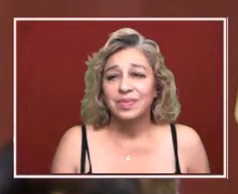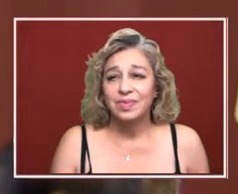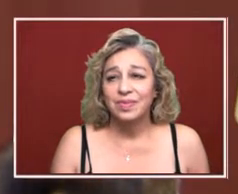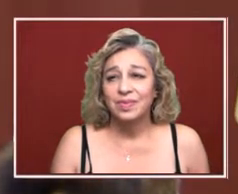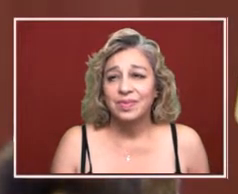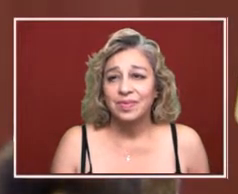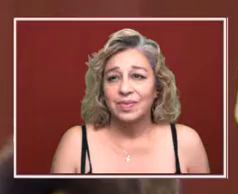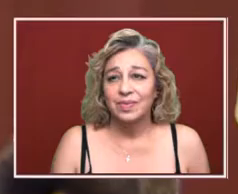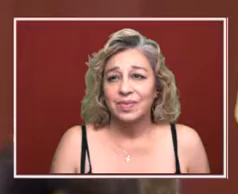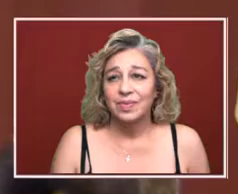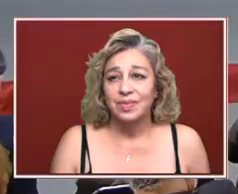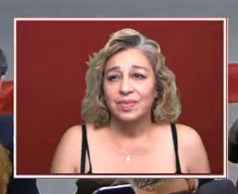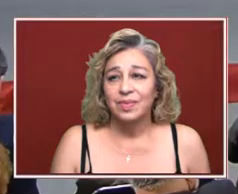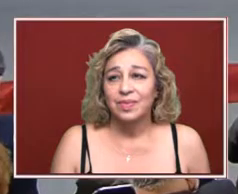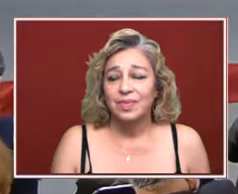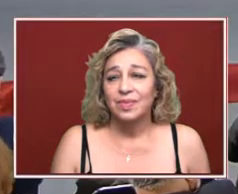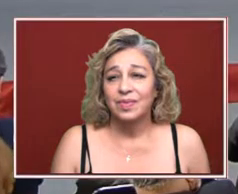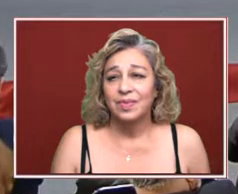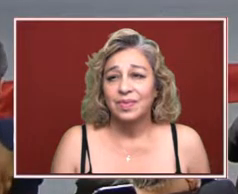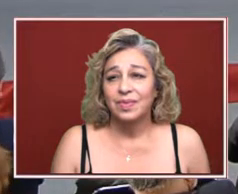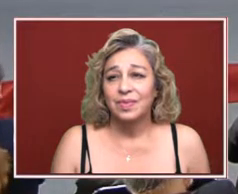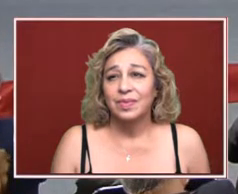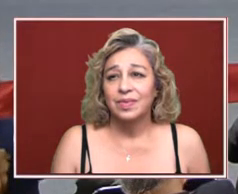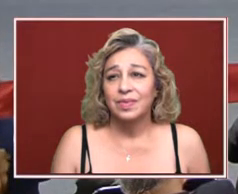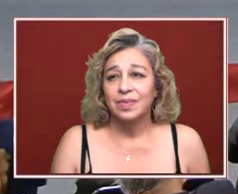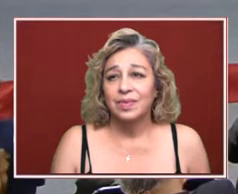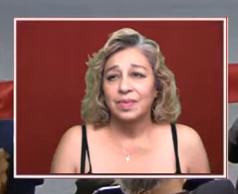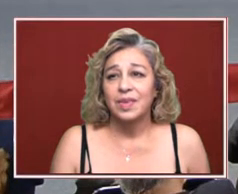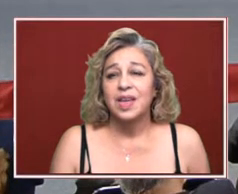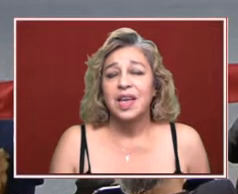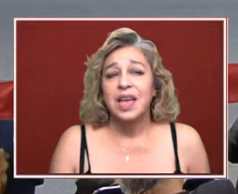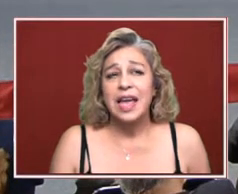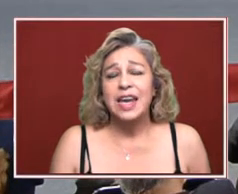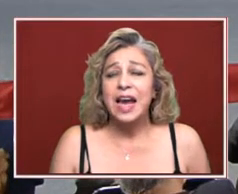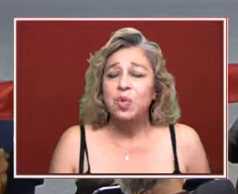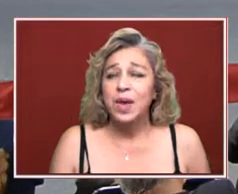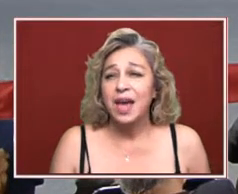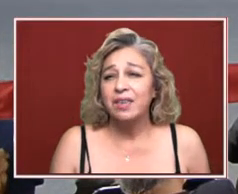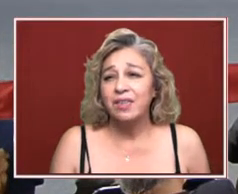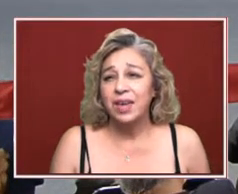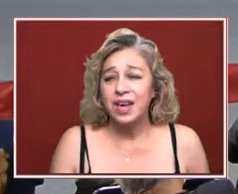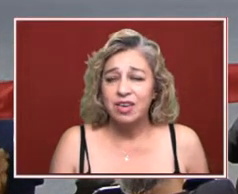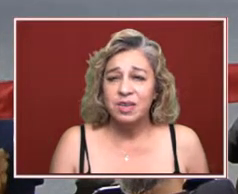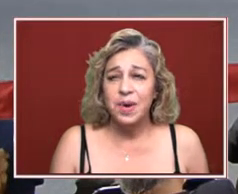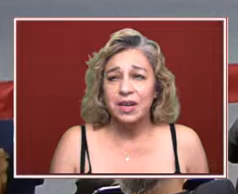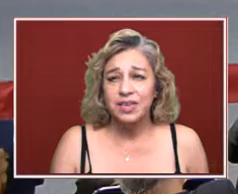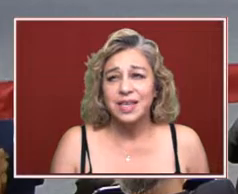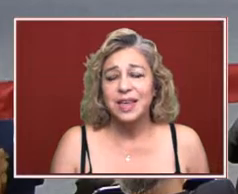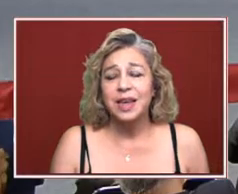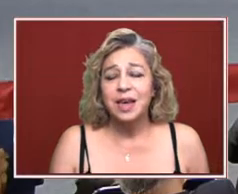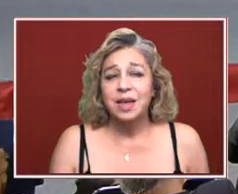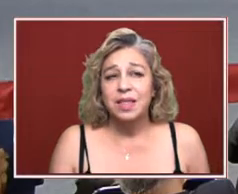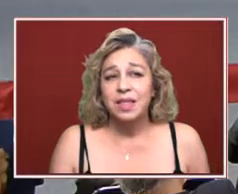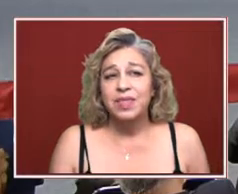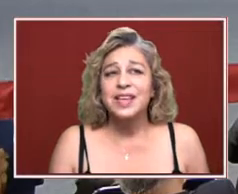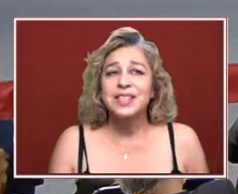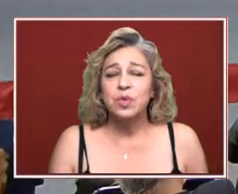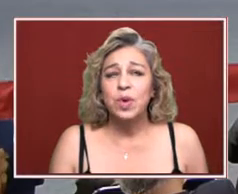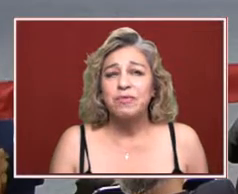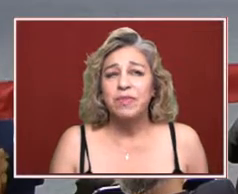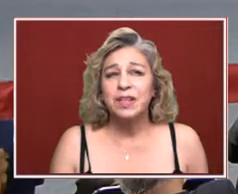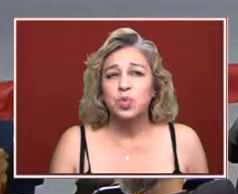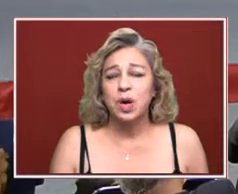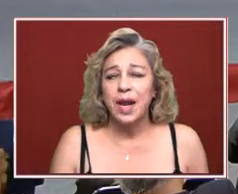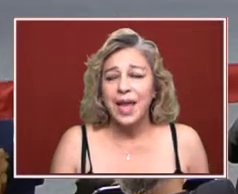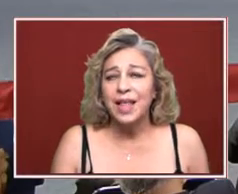que considerábamos ajenas o exentas. And now we have in our democracy things that